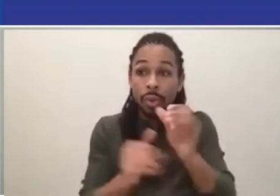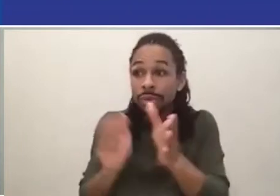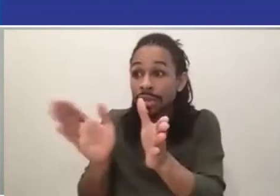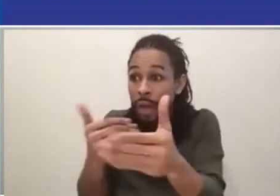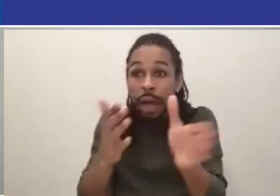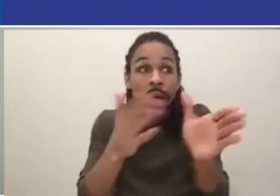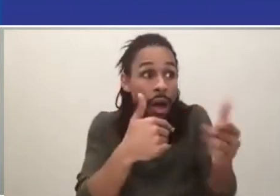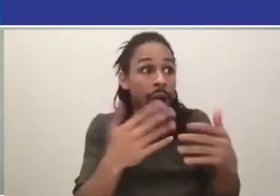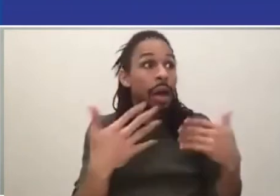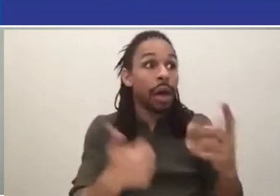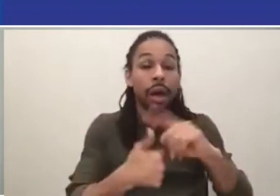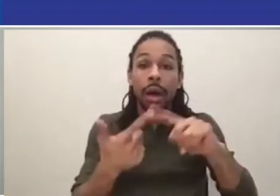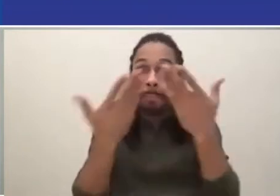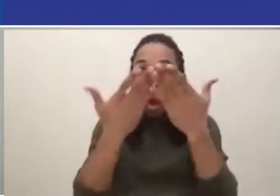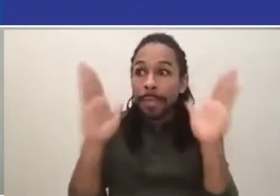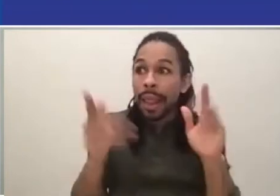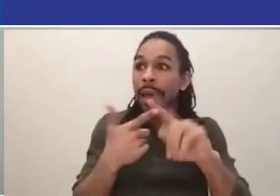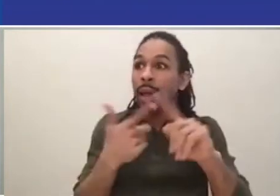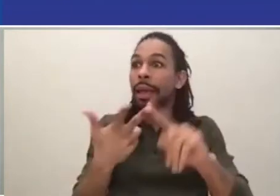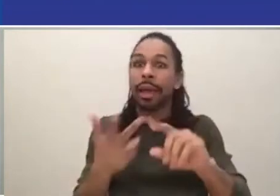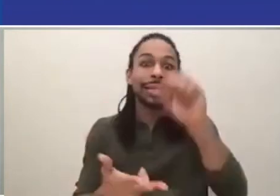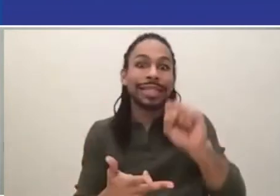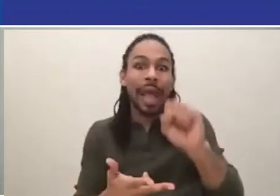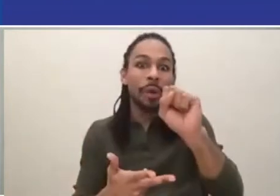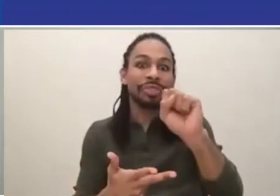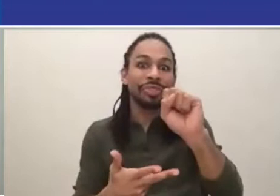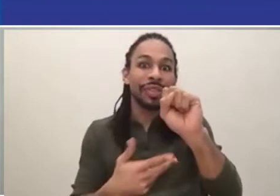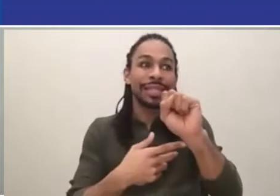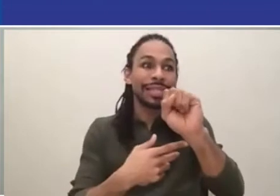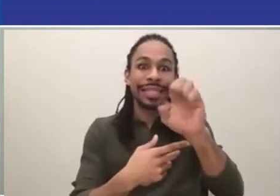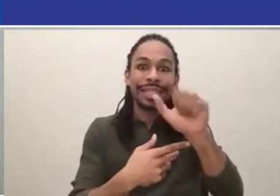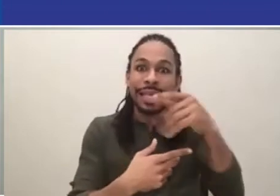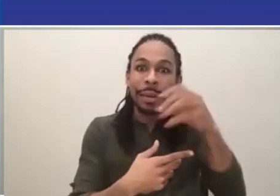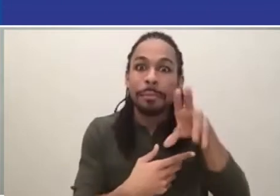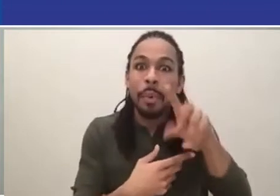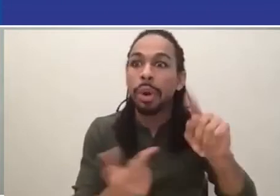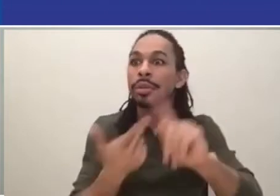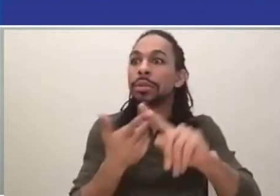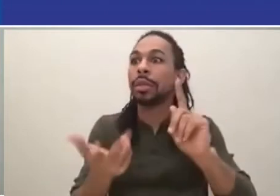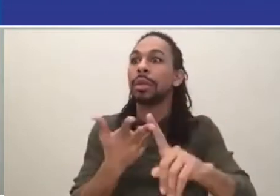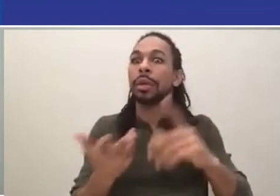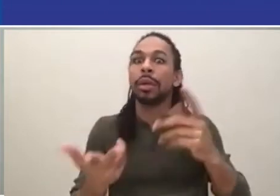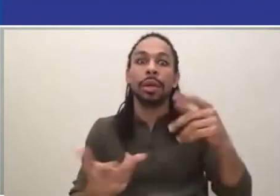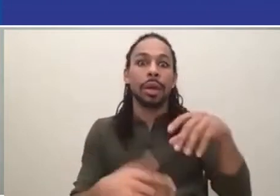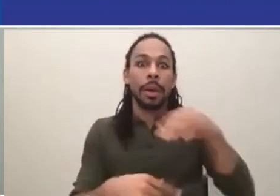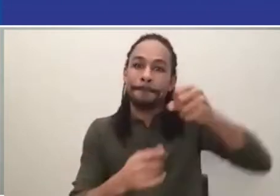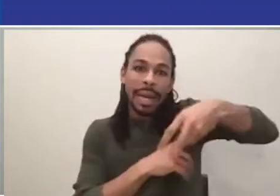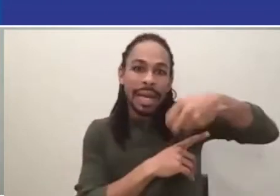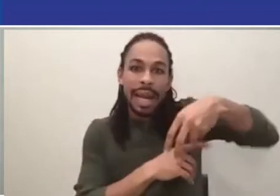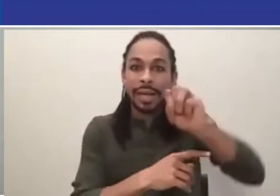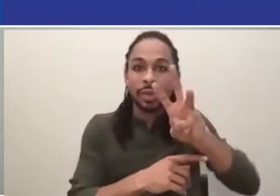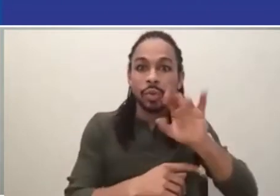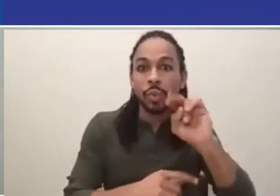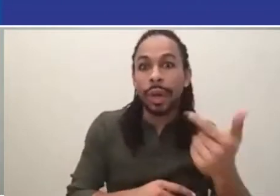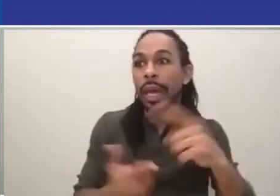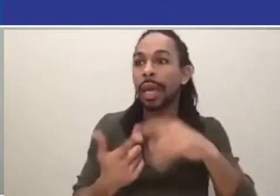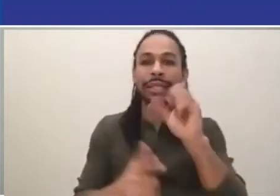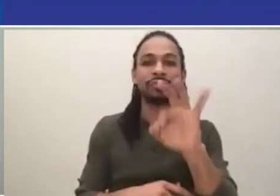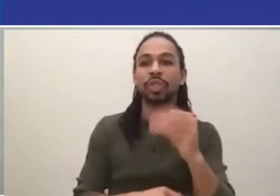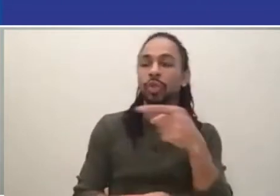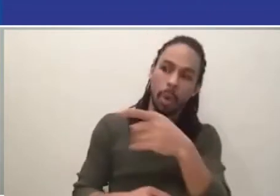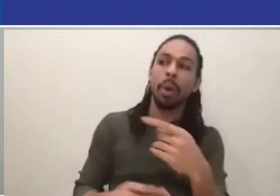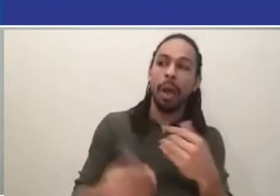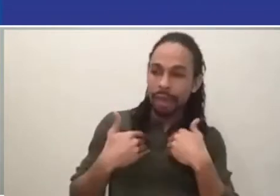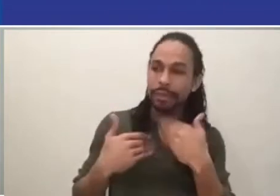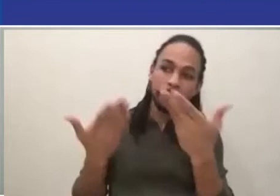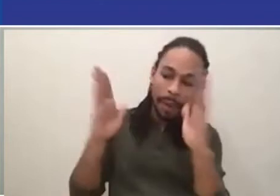or Lincoln Center for Midsummer Night's Swing. I'm sure in San Francisco, there are public spaces that are like that as well. And we've lost